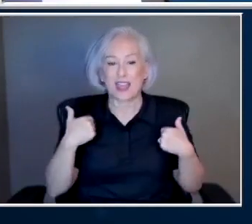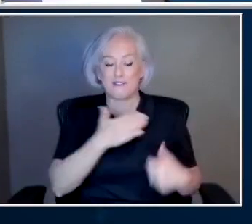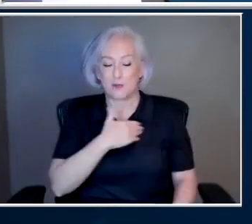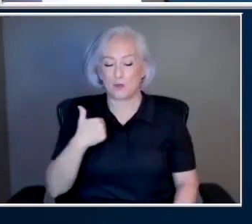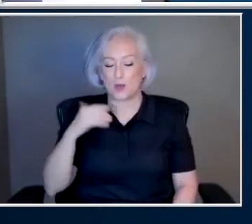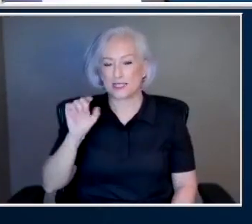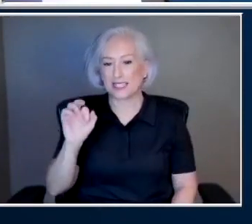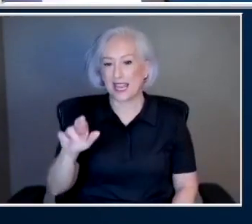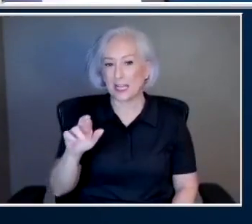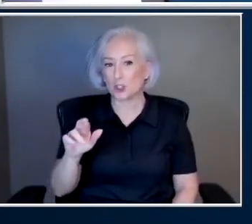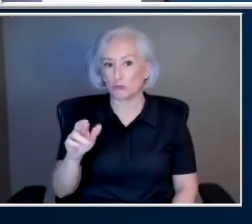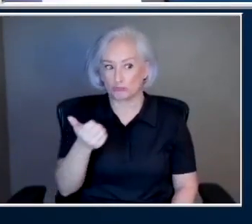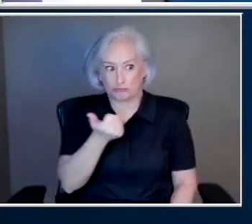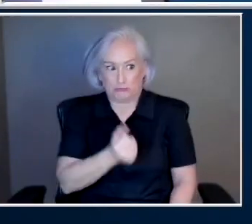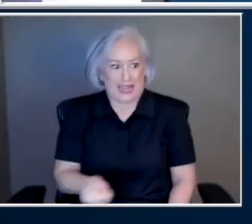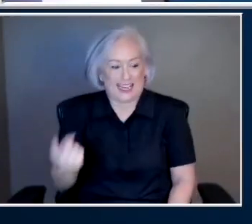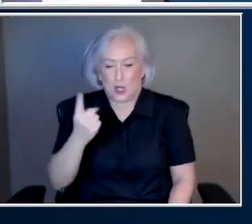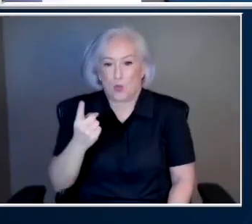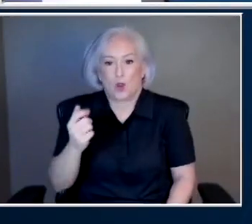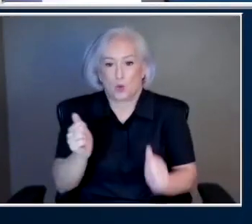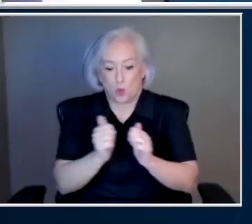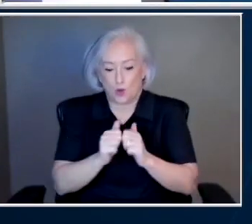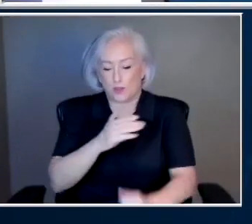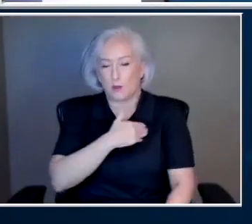something anyone who's had breast cancer should do?